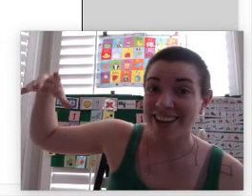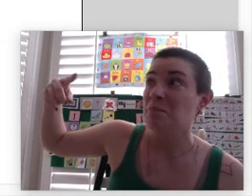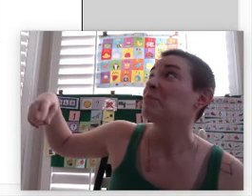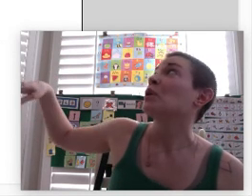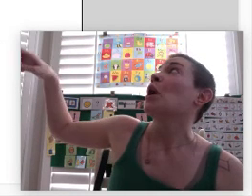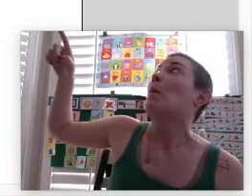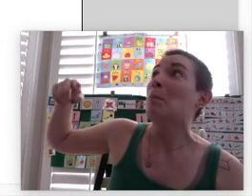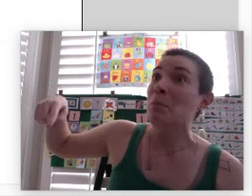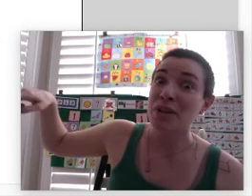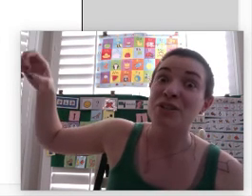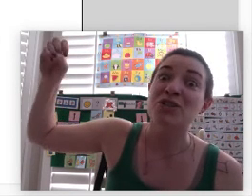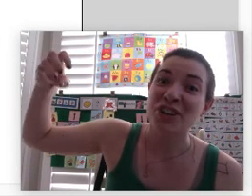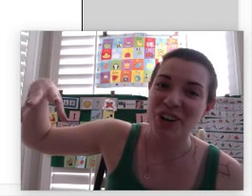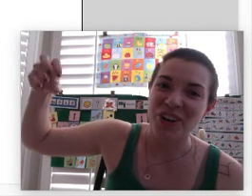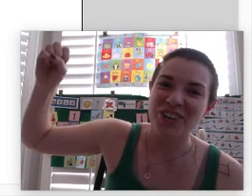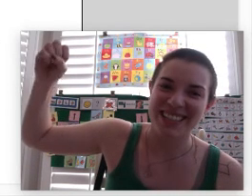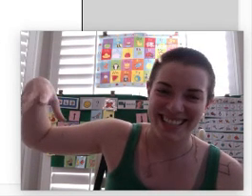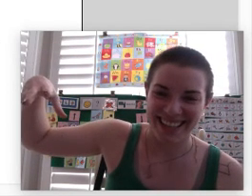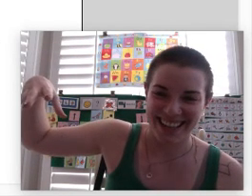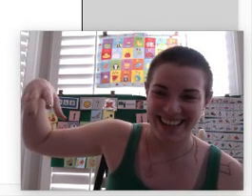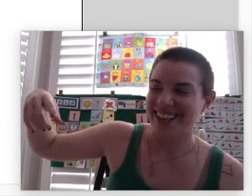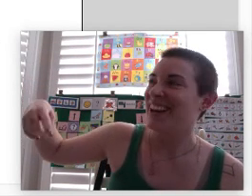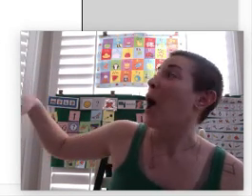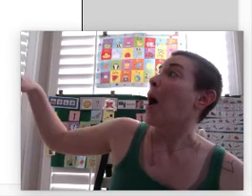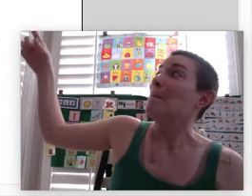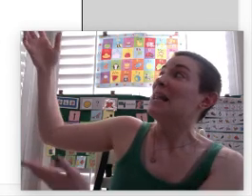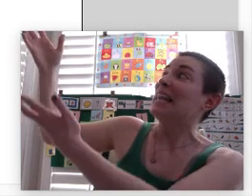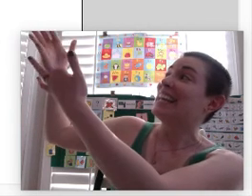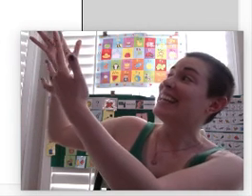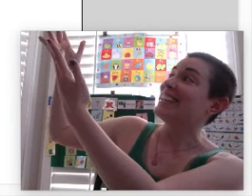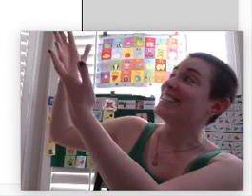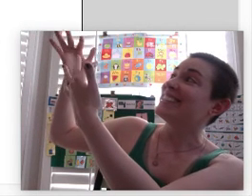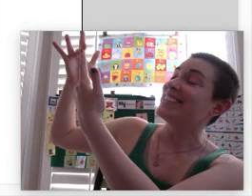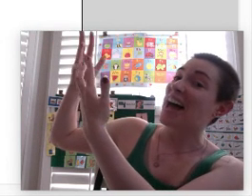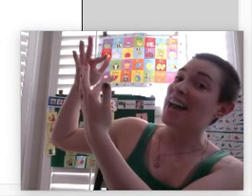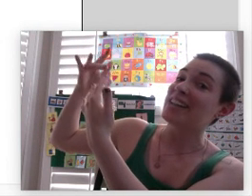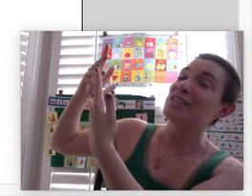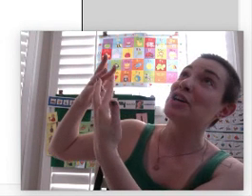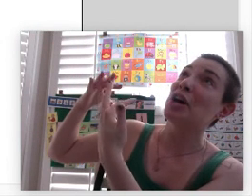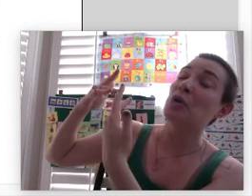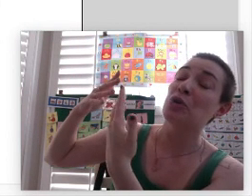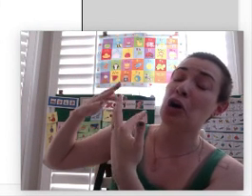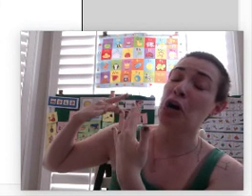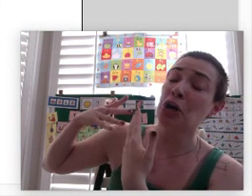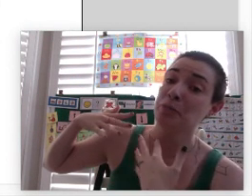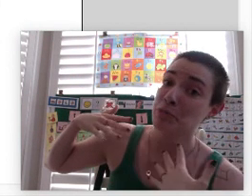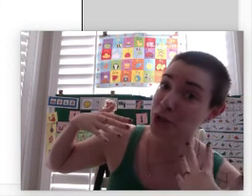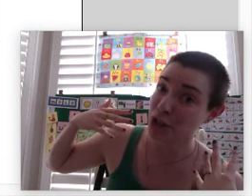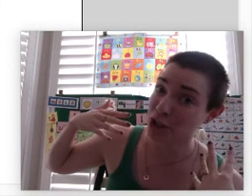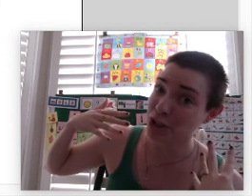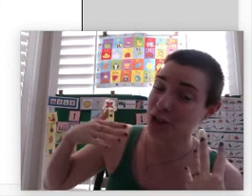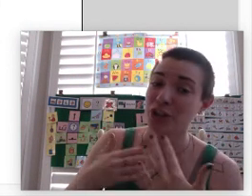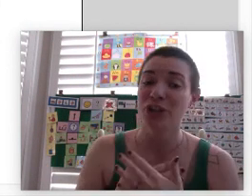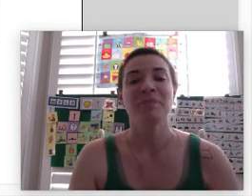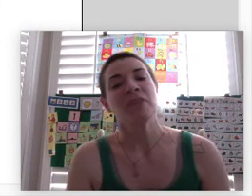Sun, Mr. Golden Sun, please shine down on me.